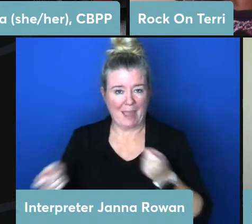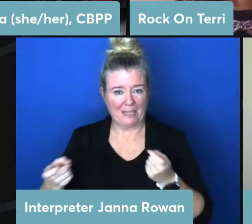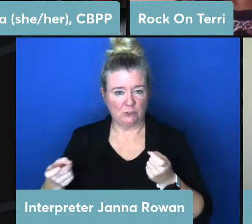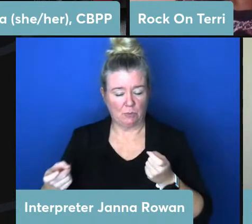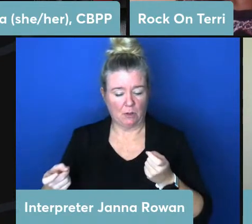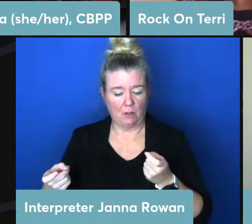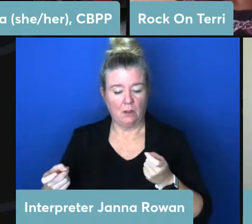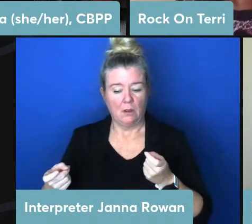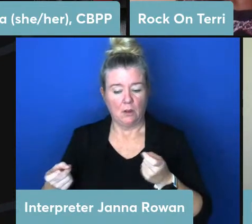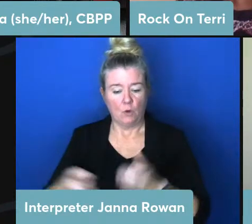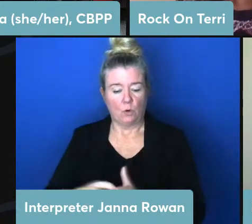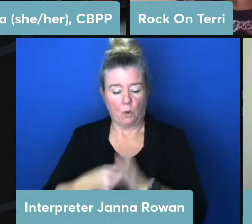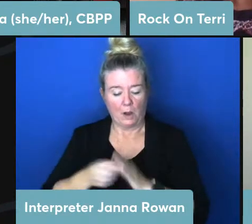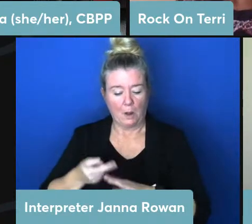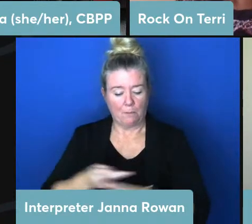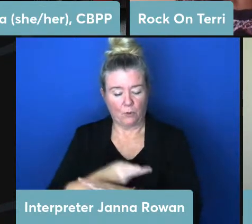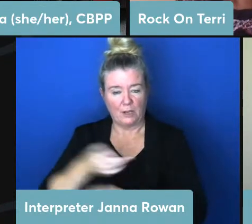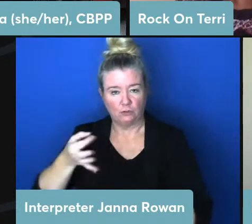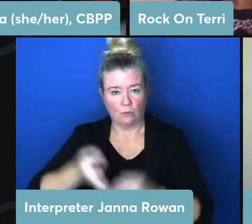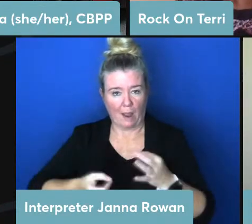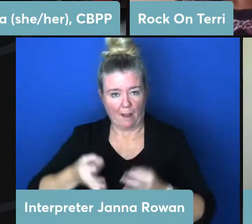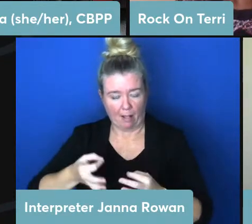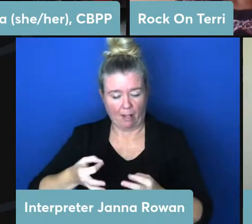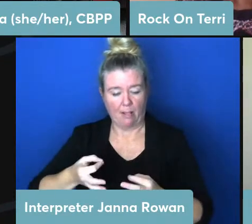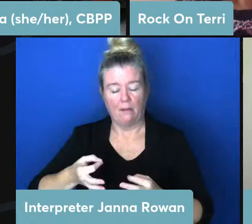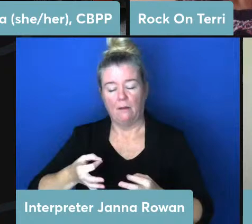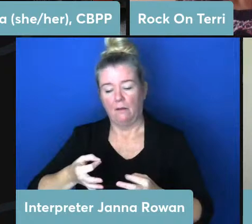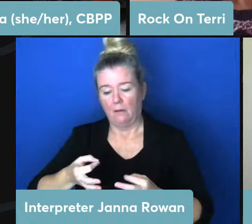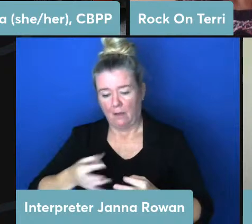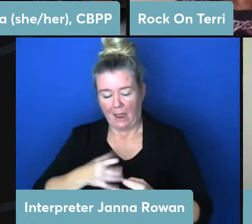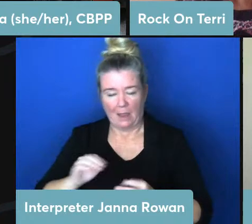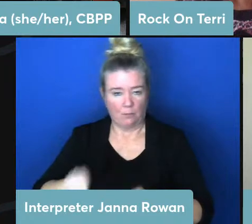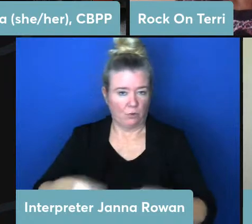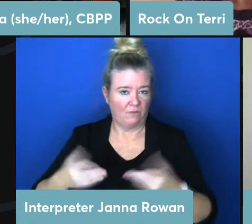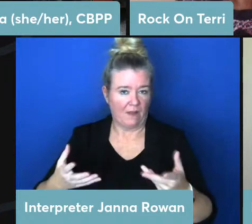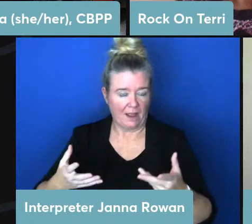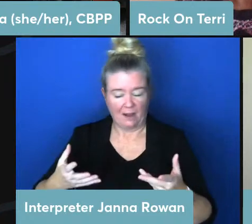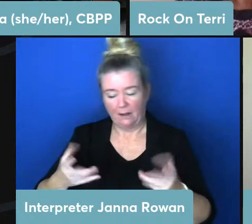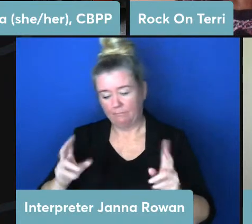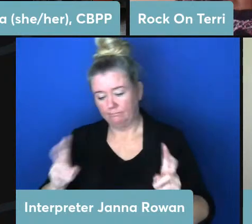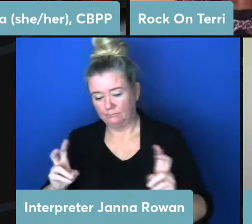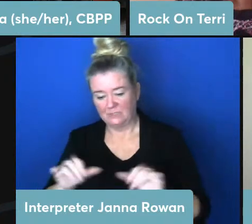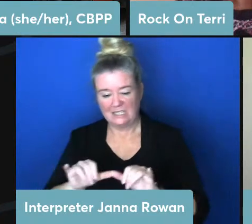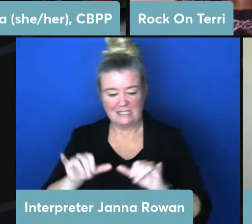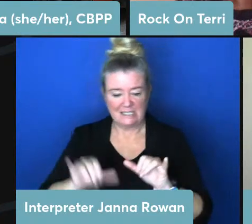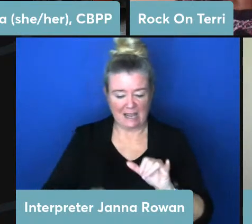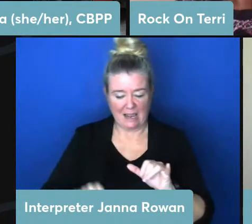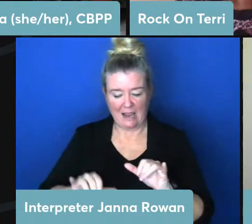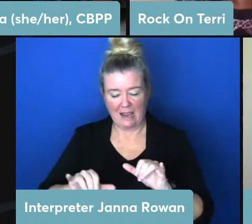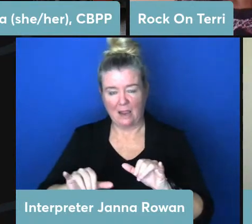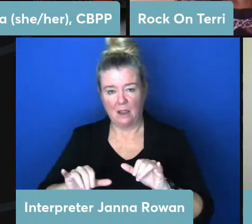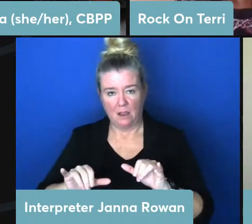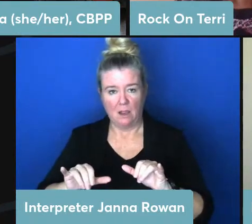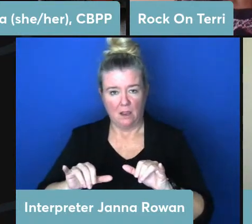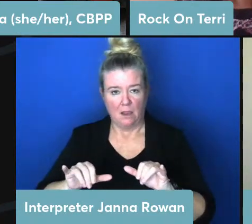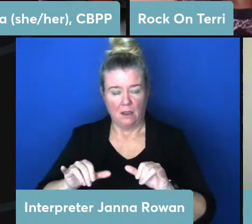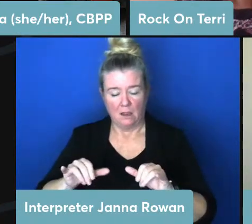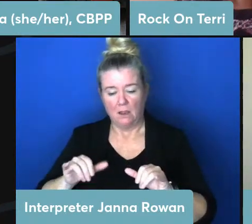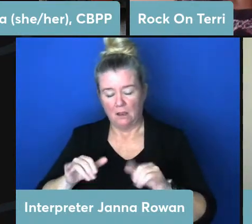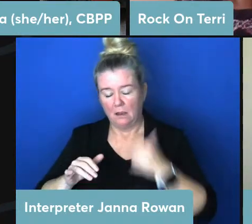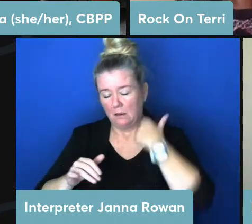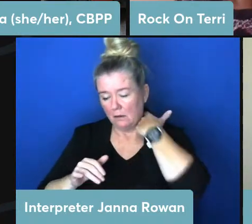including requiring a pretrial hearing in cases and also providing a so-called stay, a delay in the case in